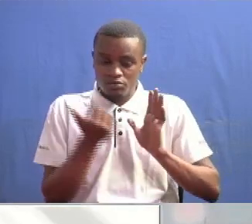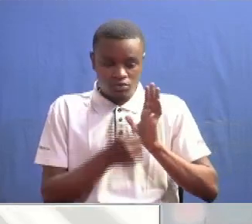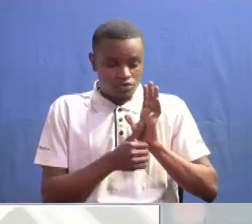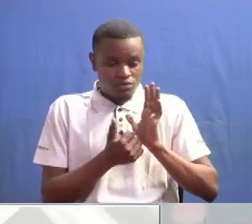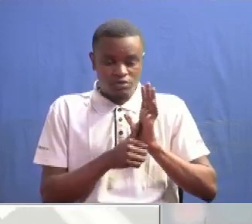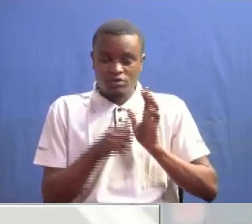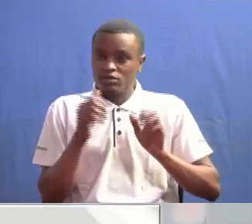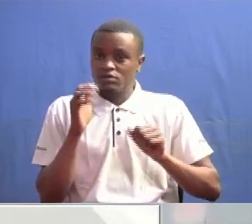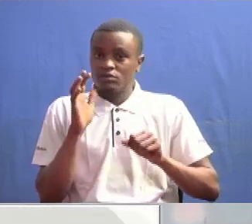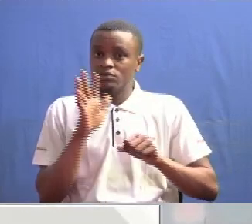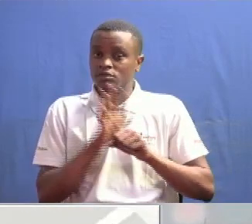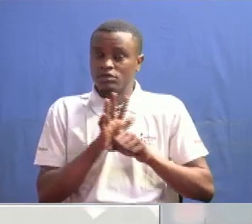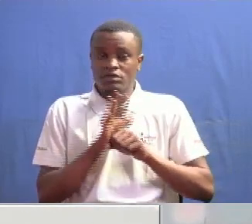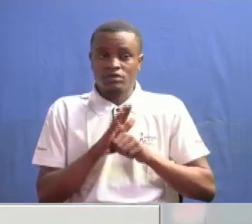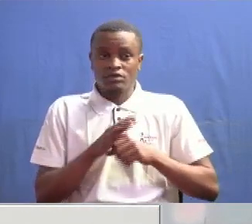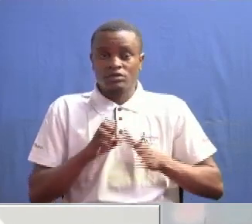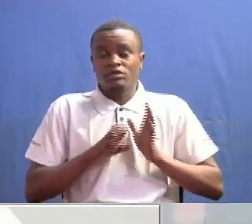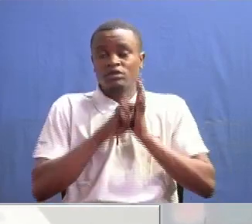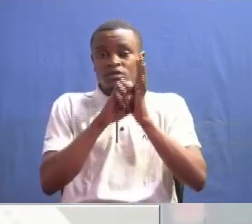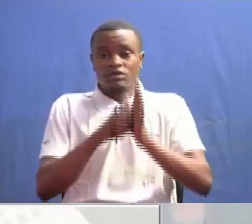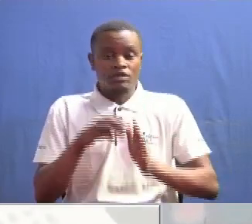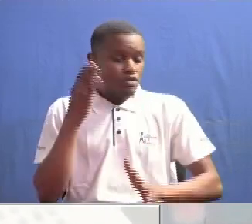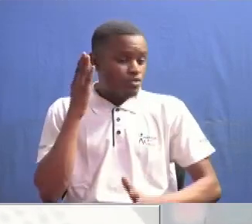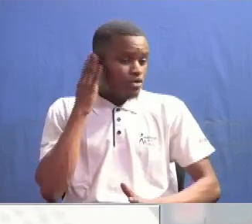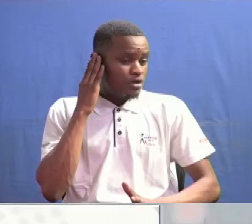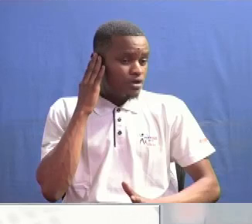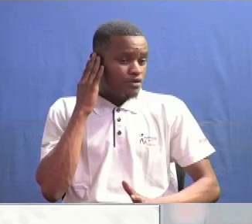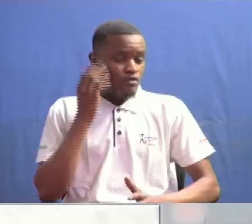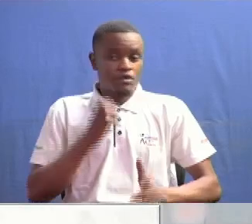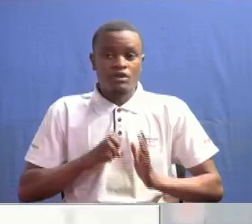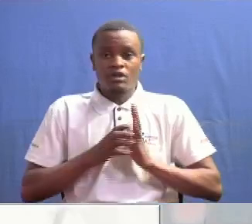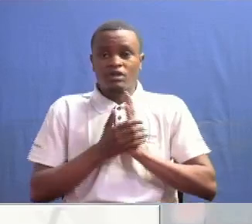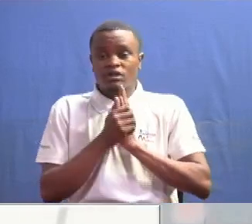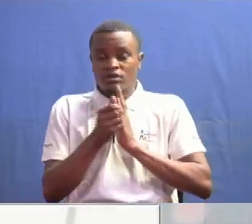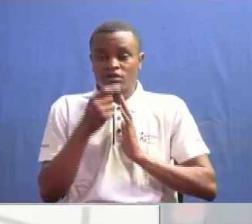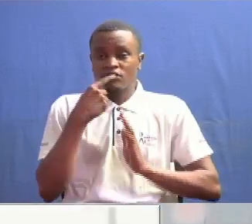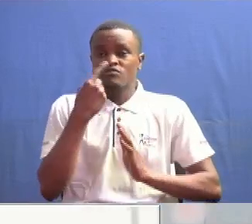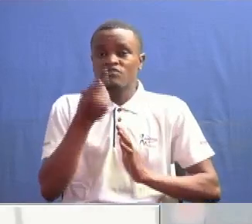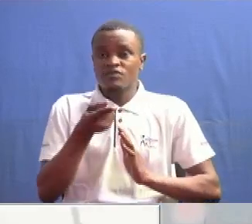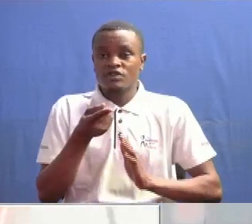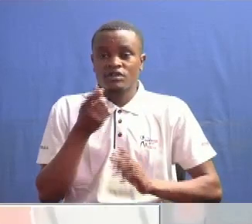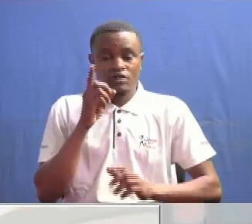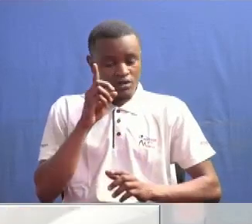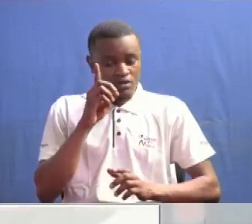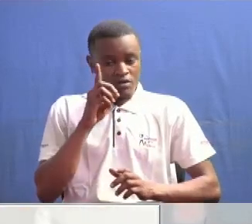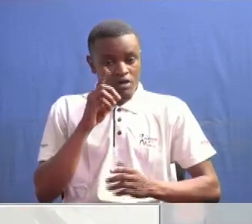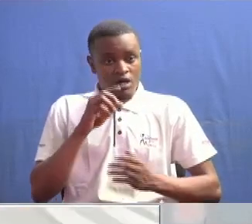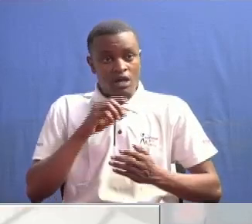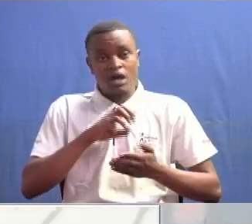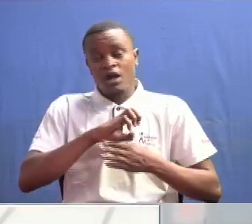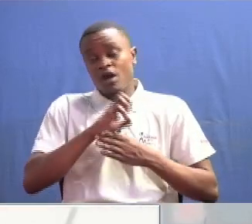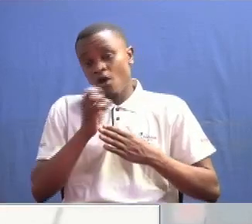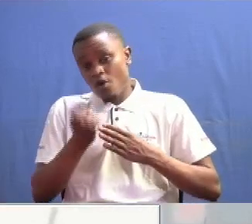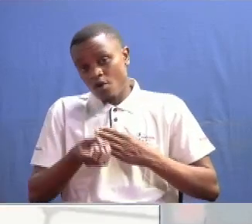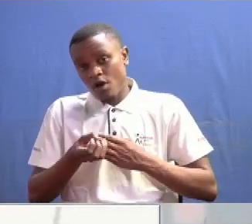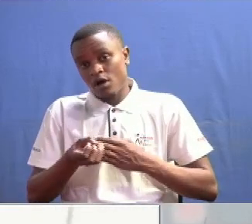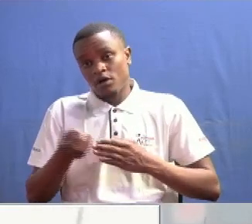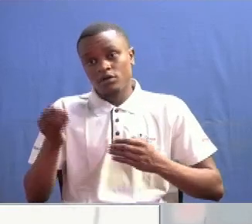loss. Experts say that 60% of hearing loss among children is caused